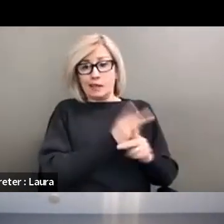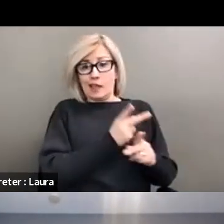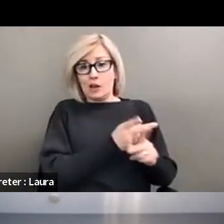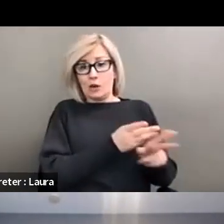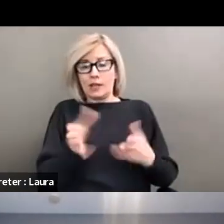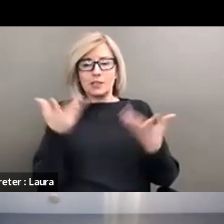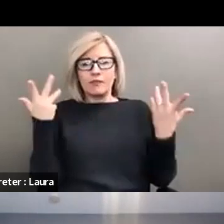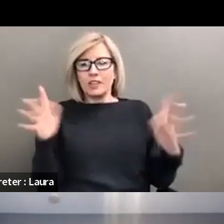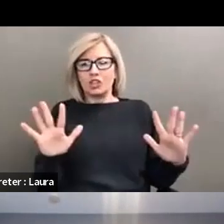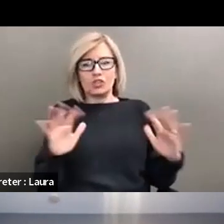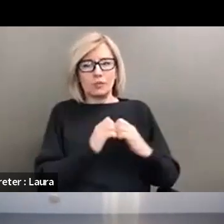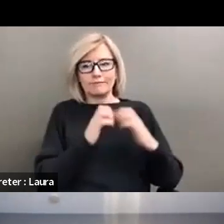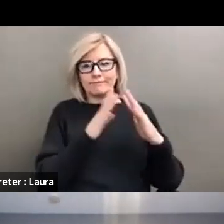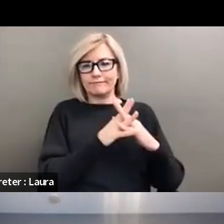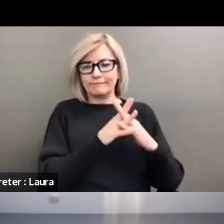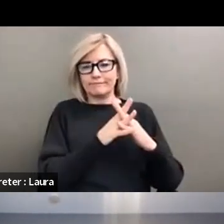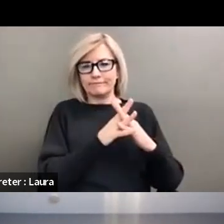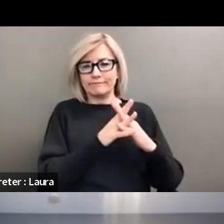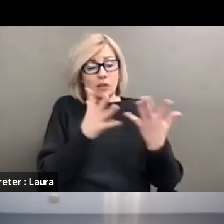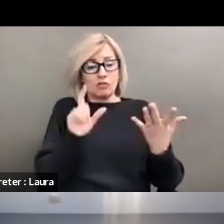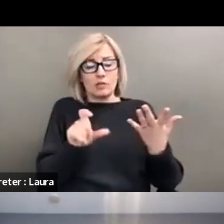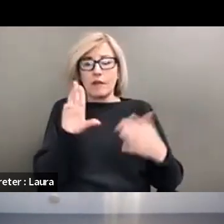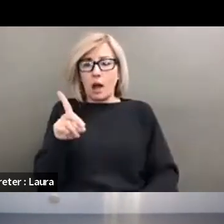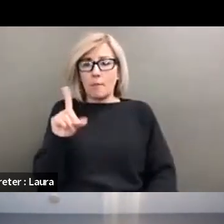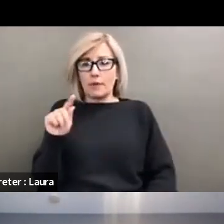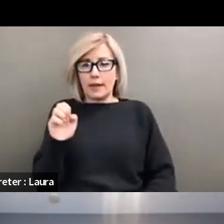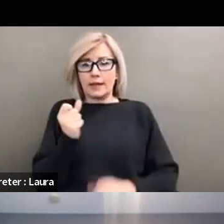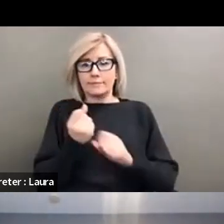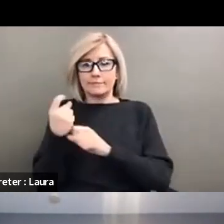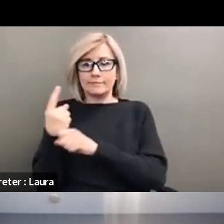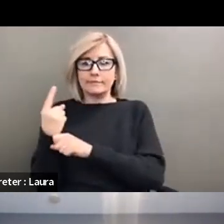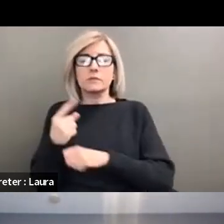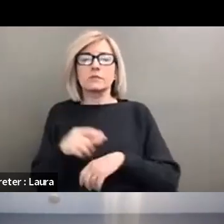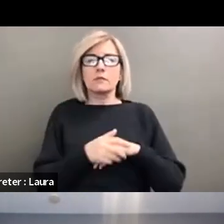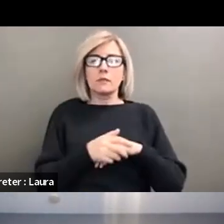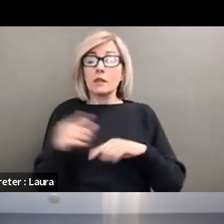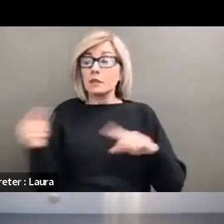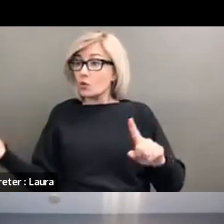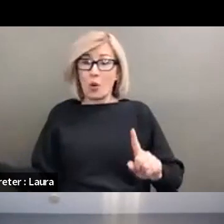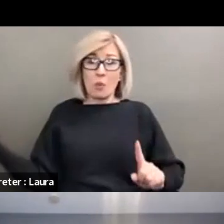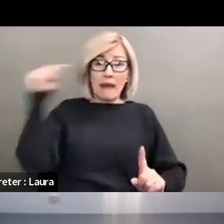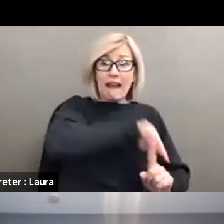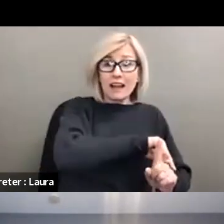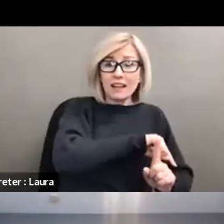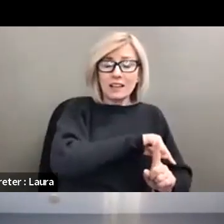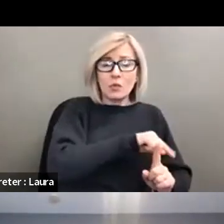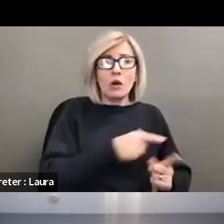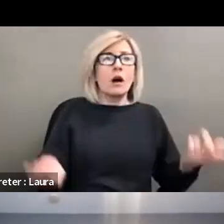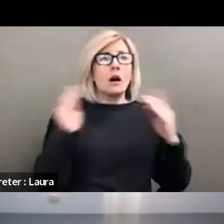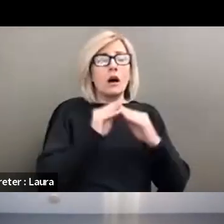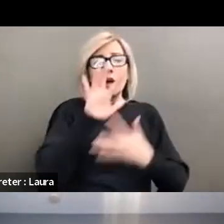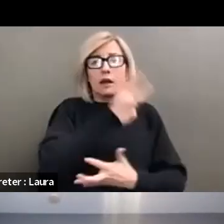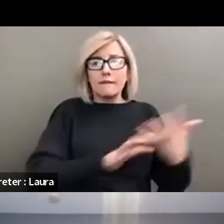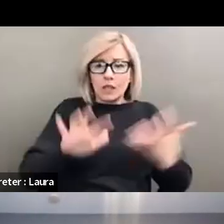and you just need to update it. So to go back will further confuse